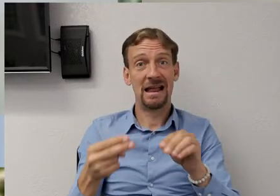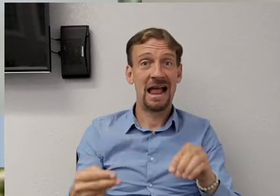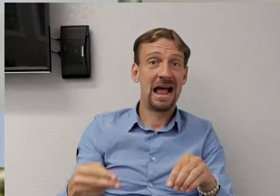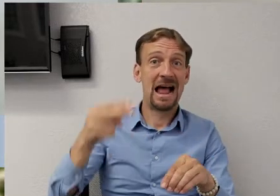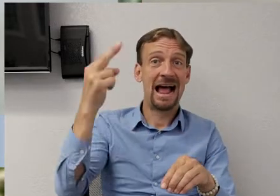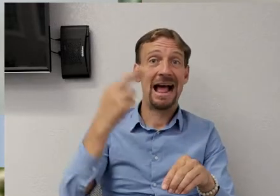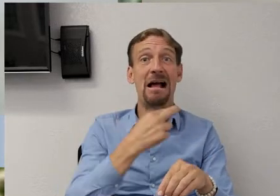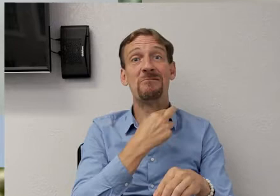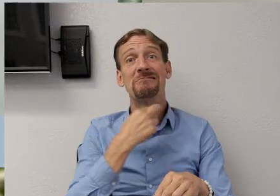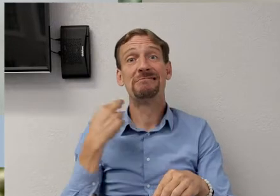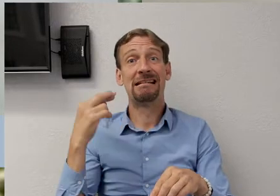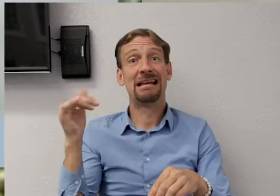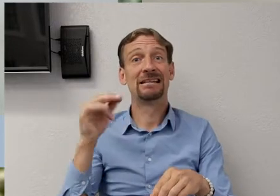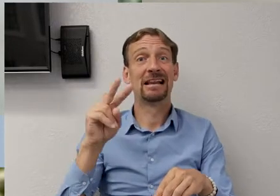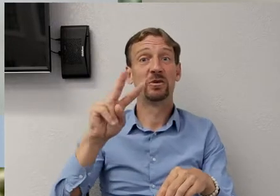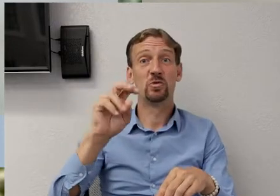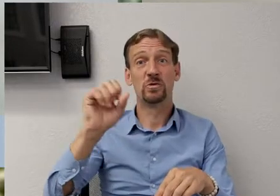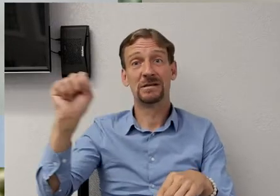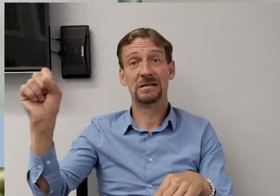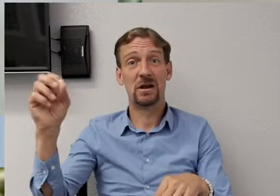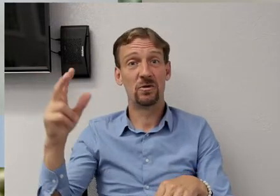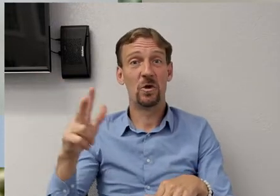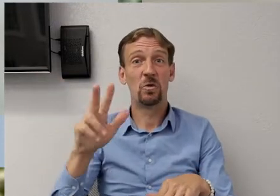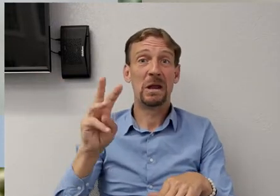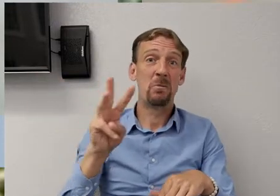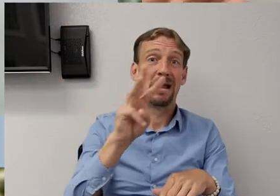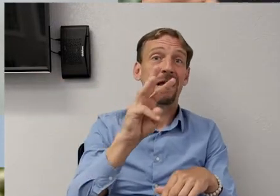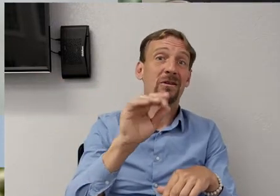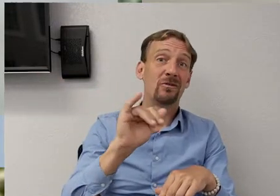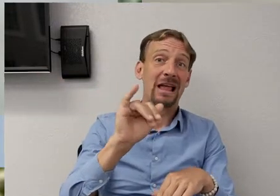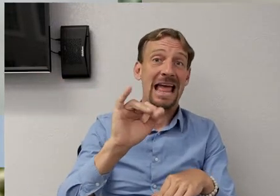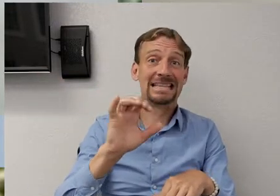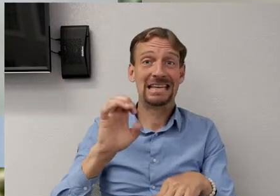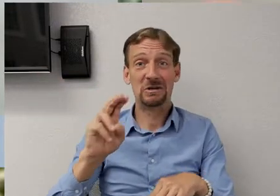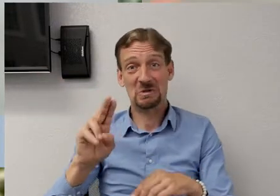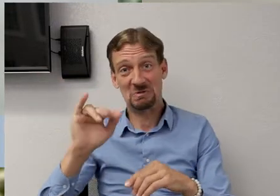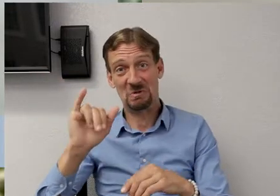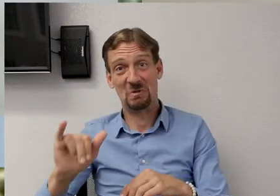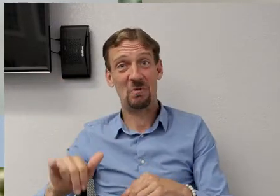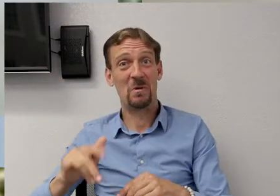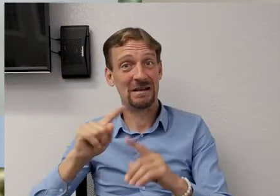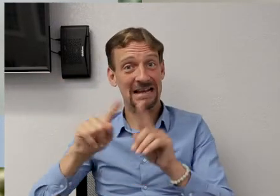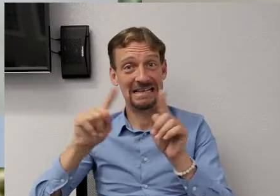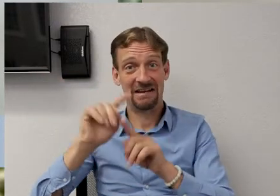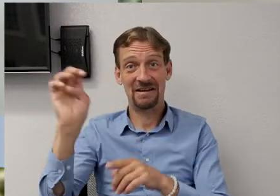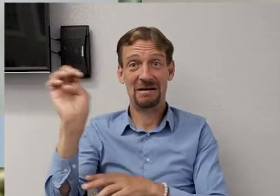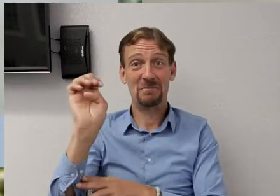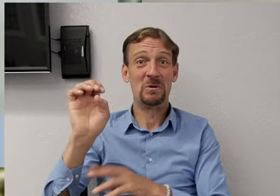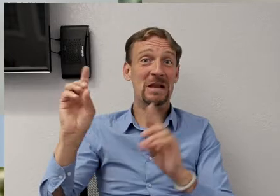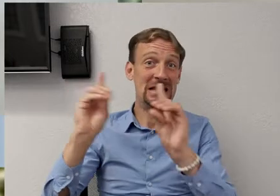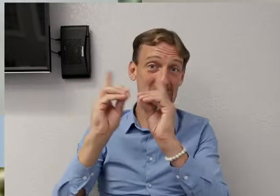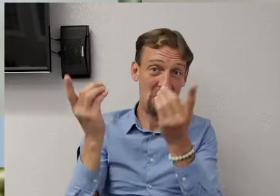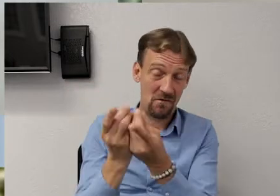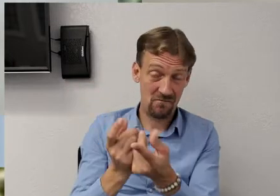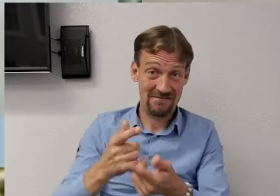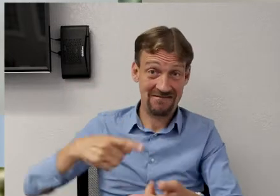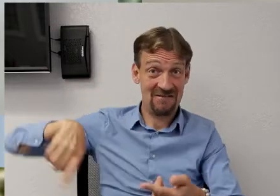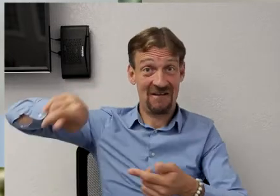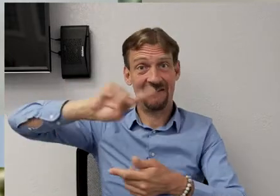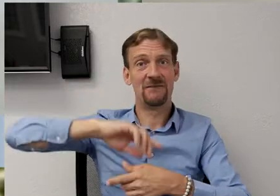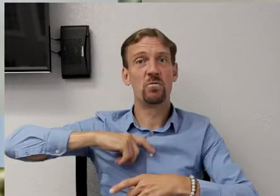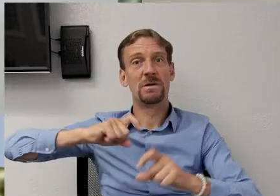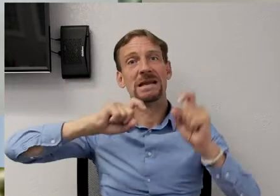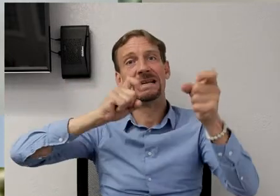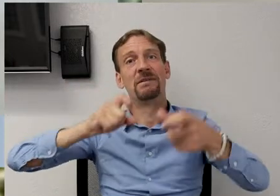so those that work on 2 South or 3 West or in the ICU or now the Broderick Pavilion or the emergency department, we now give them